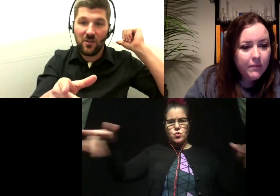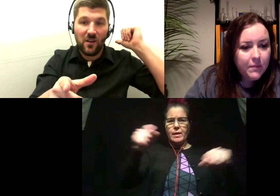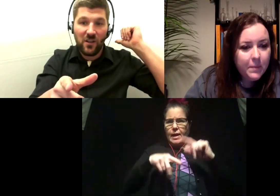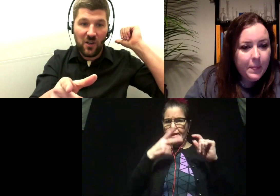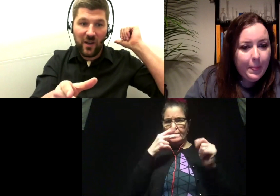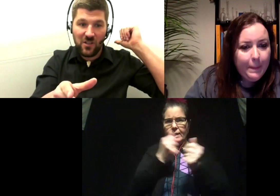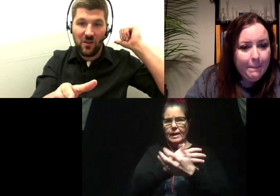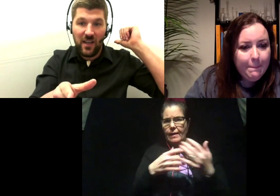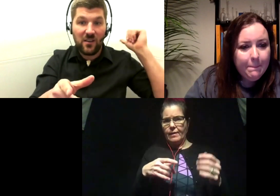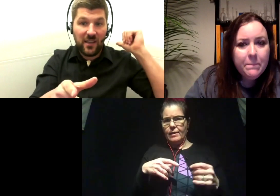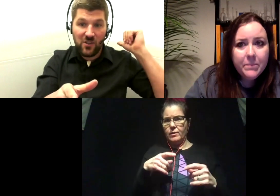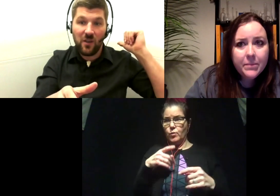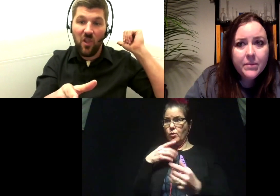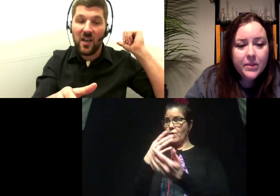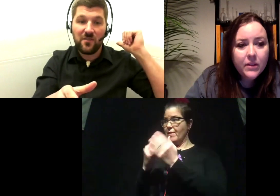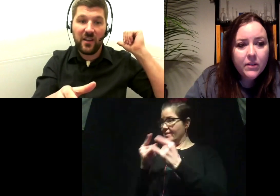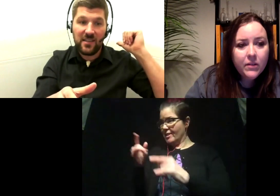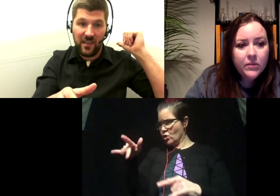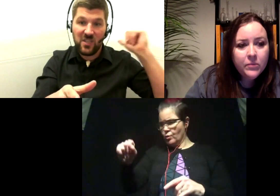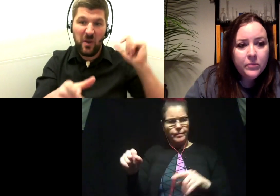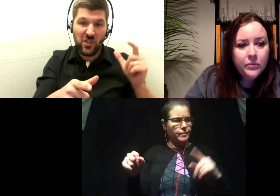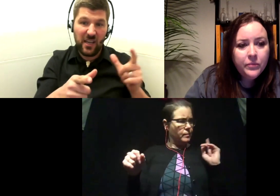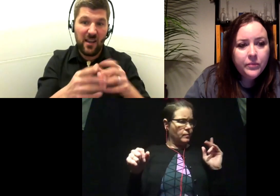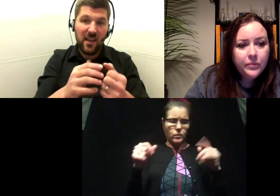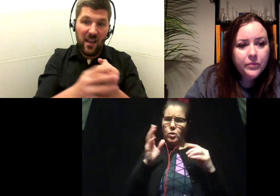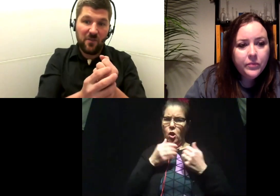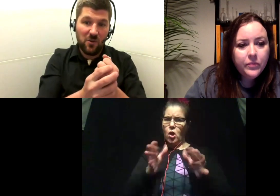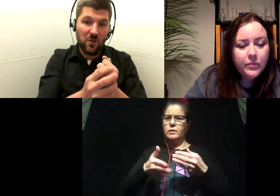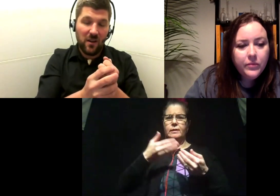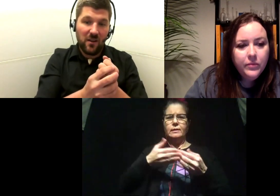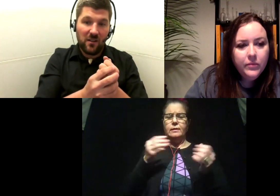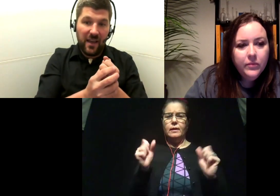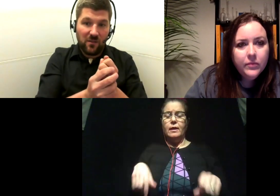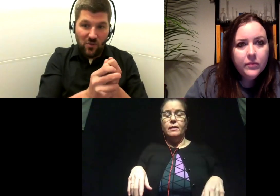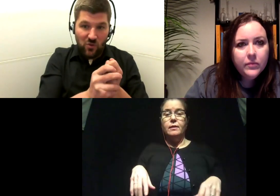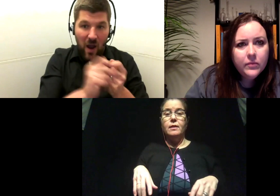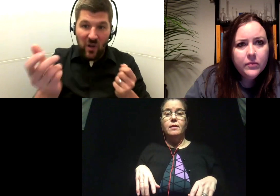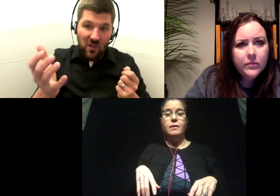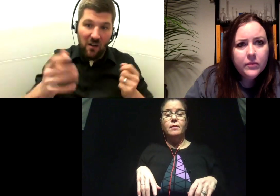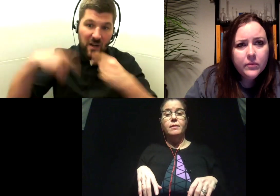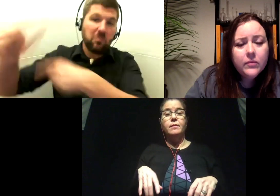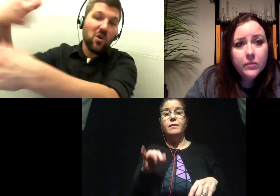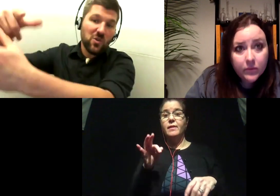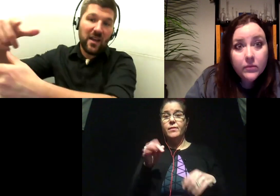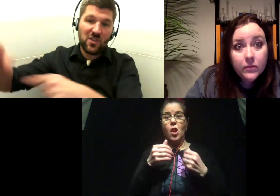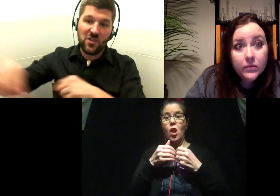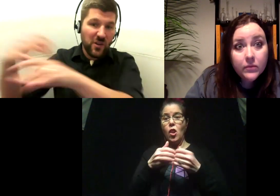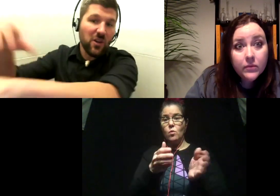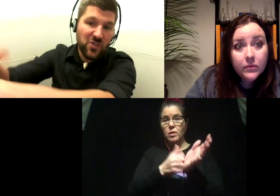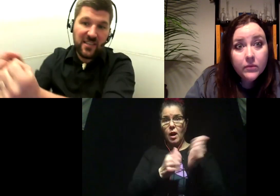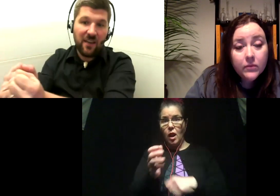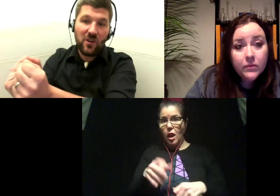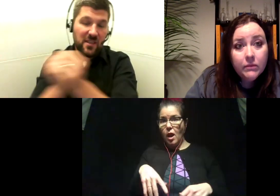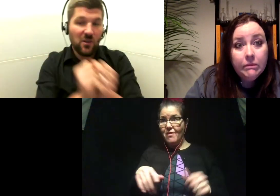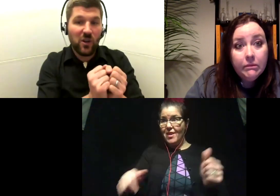tent you're going to, and you can get yourself lost very easily, especially if you like drop a glove and it blows away in the snow and you